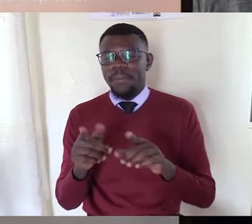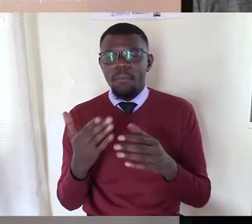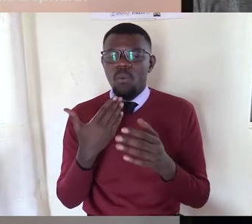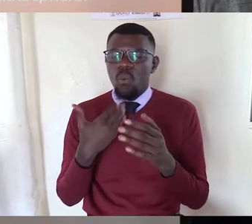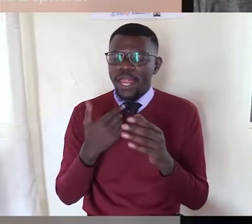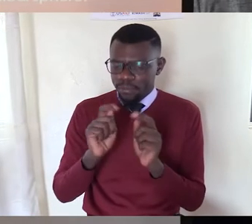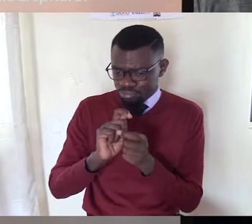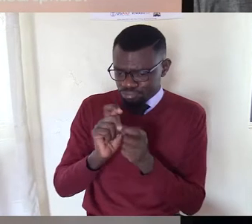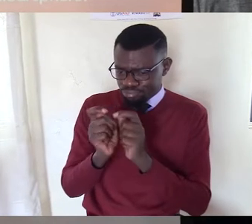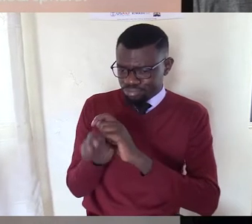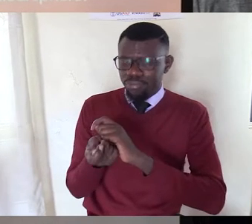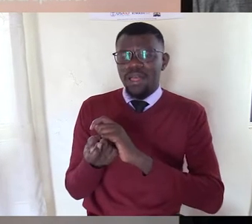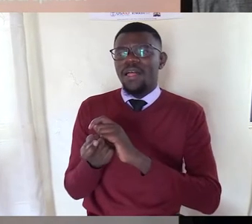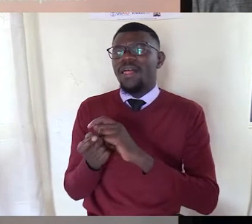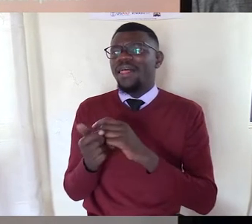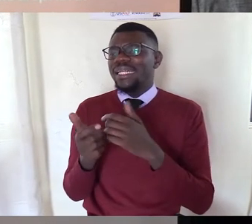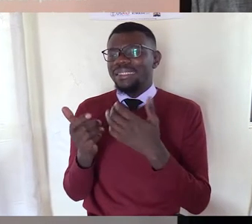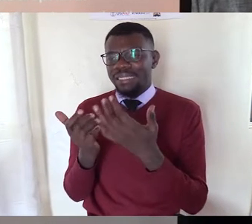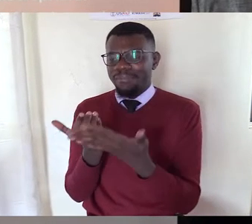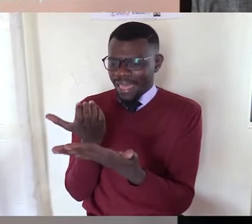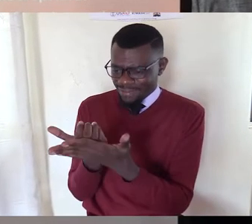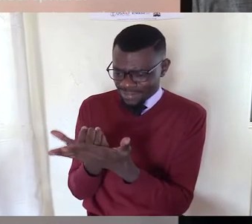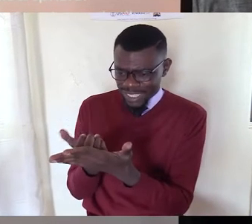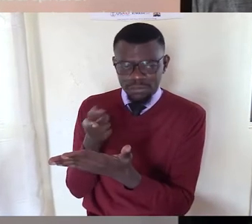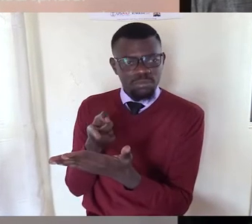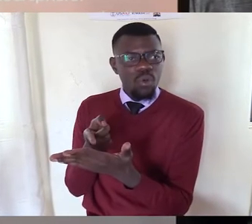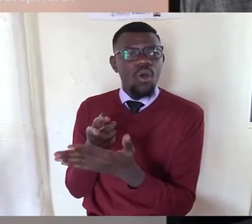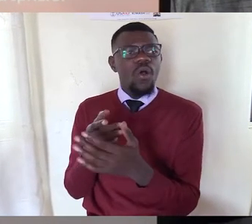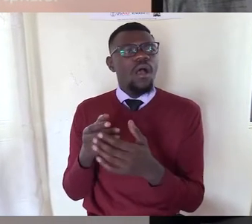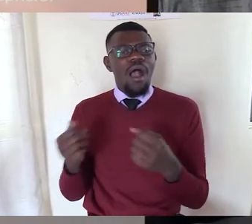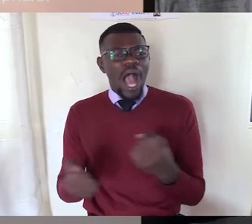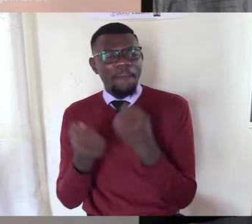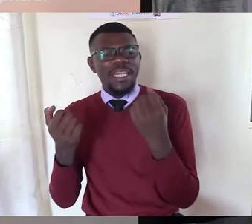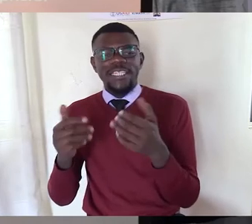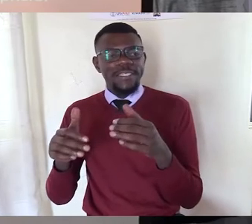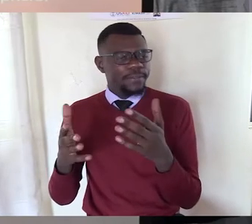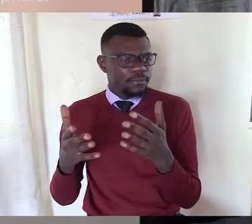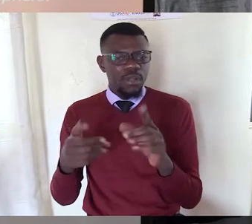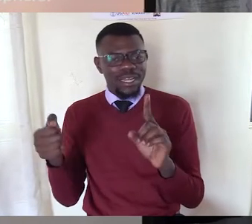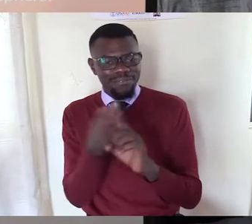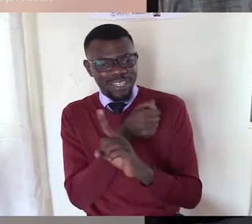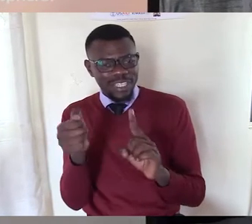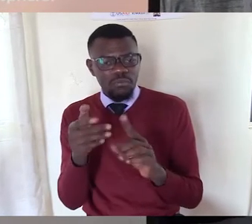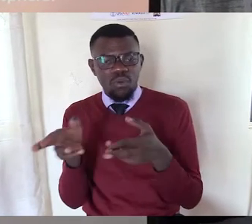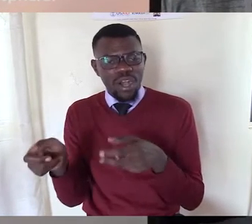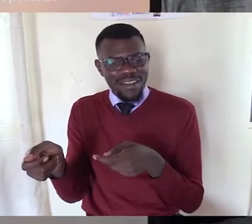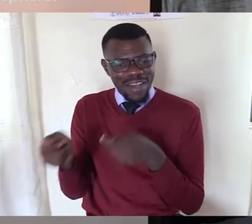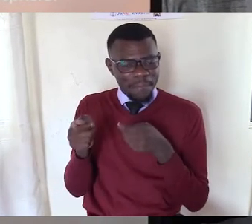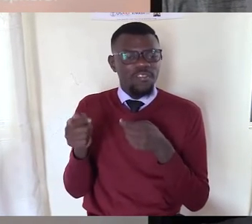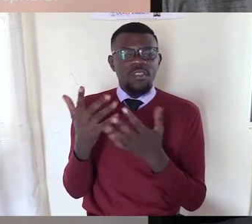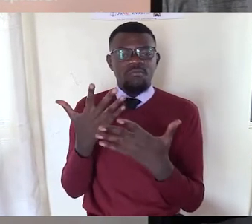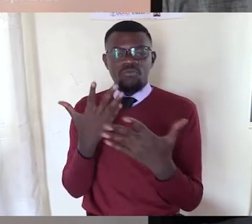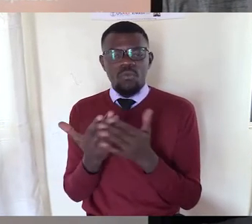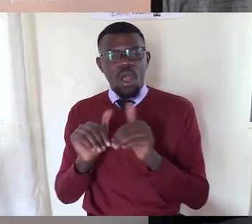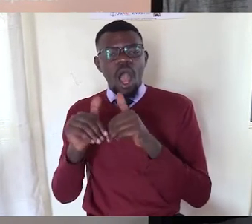the evidentiary threshold for the prosecution of such offences. I know our Sexual